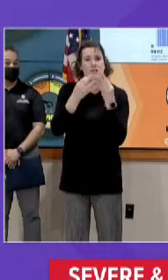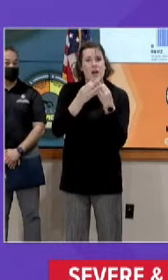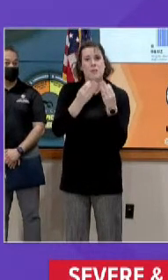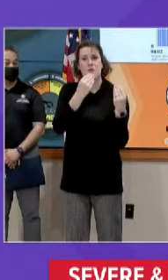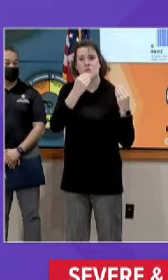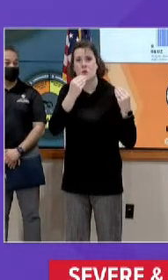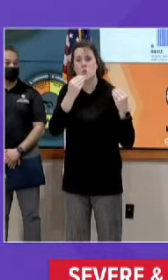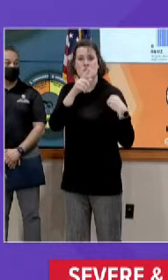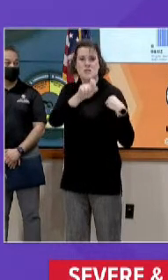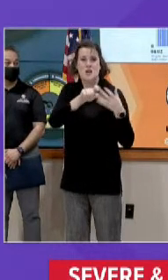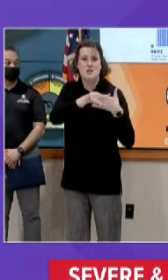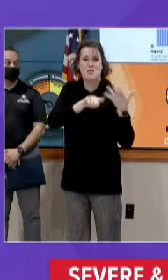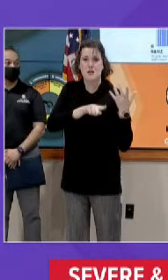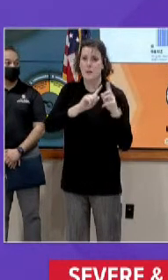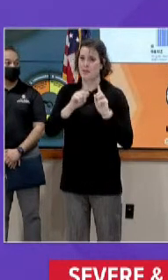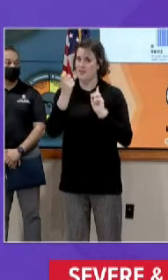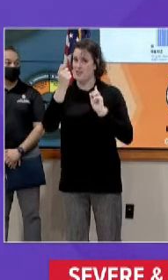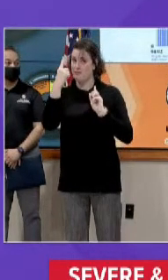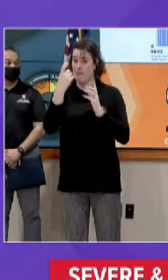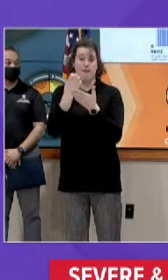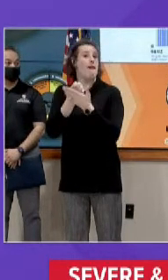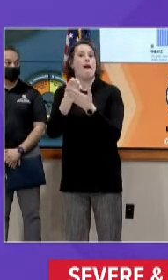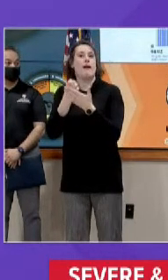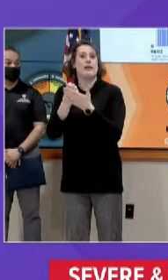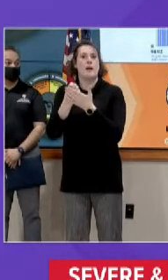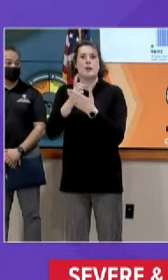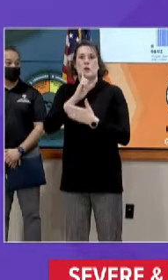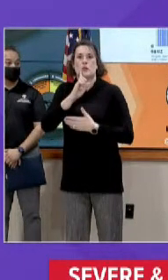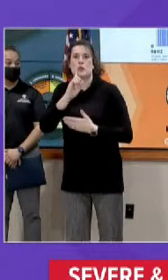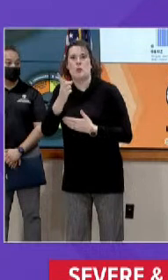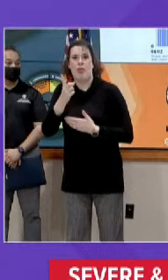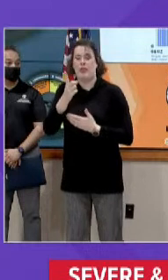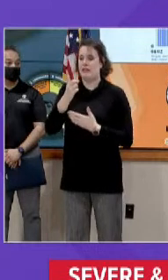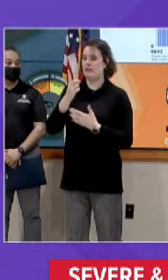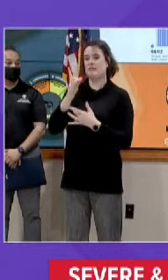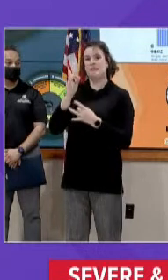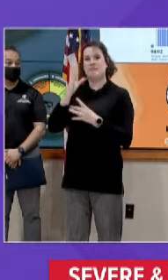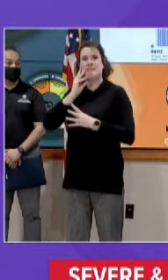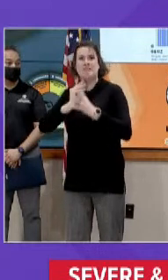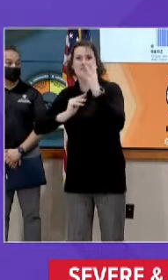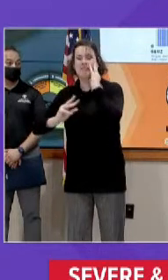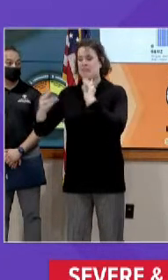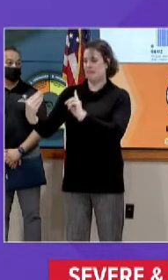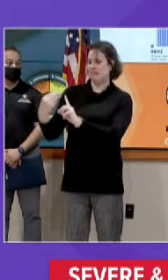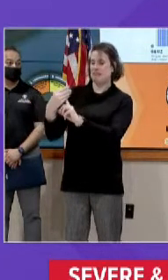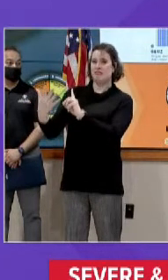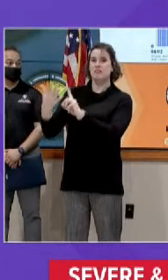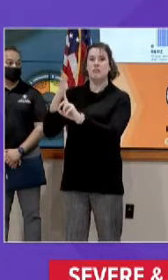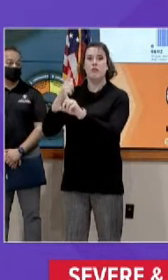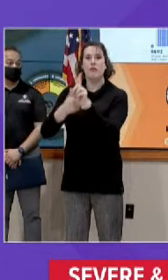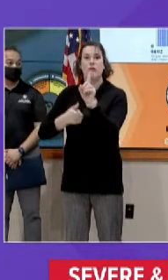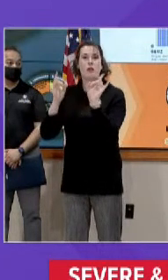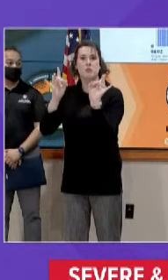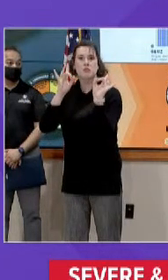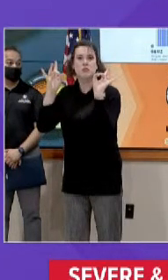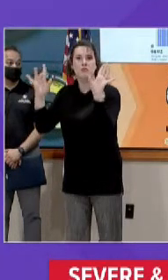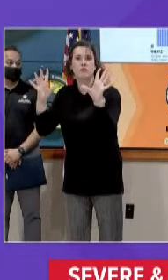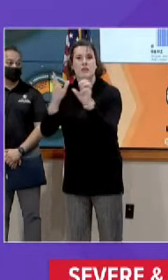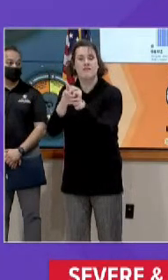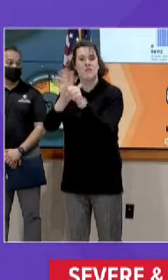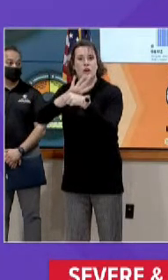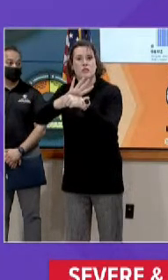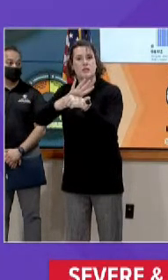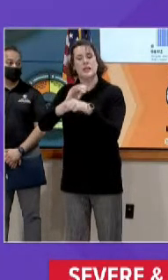that cannot happen when our economy is held hostage by this virus. This is not a binary choice